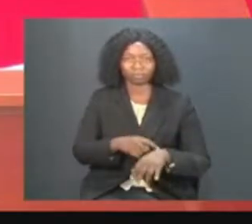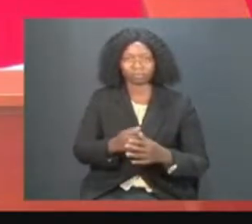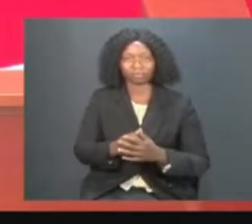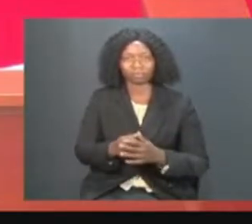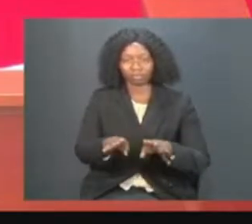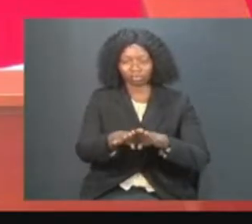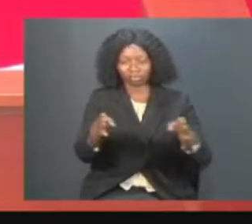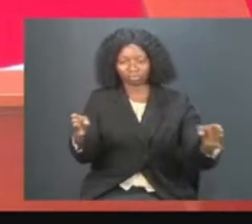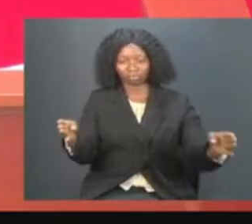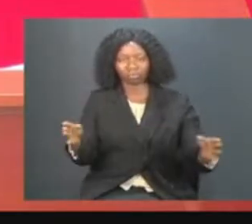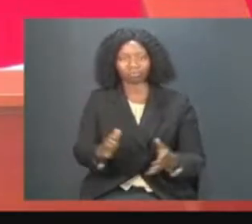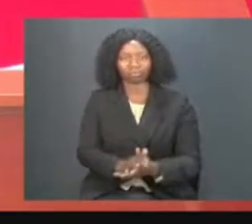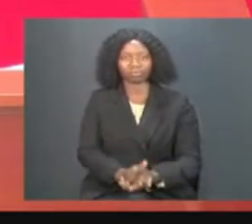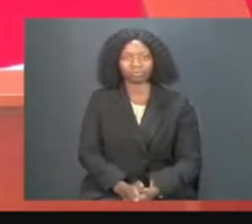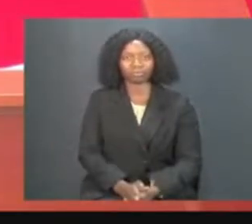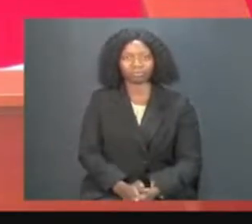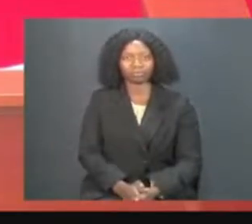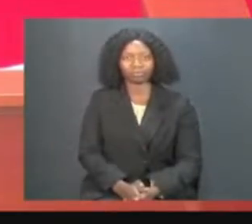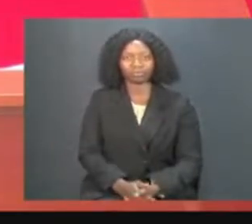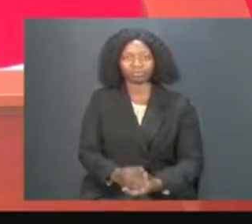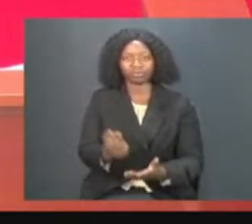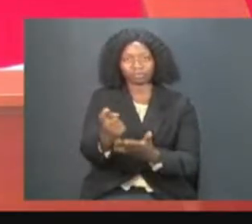open.